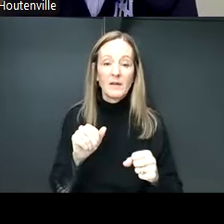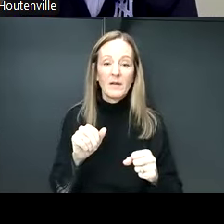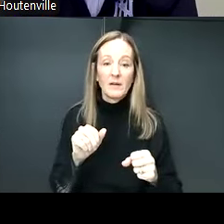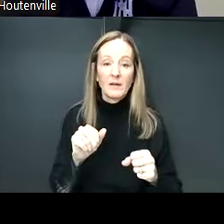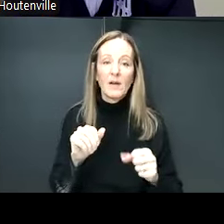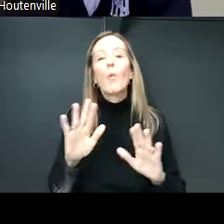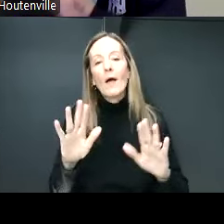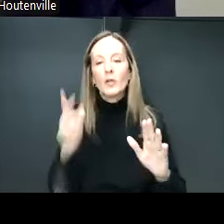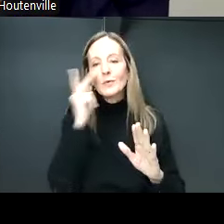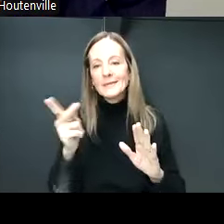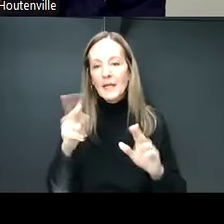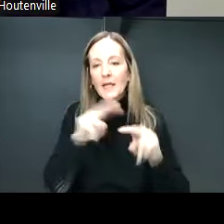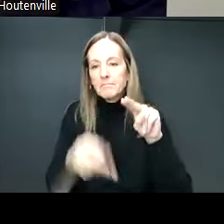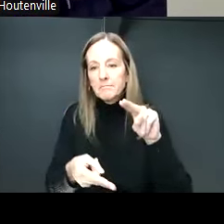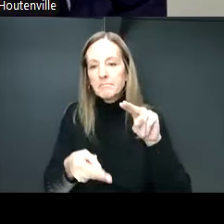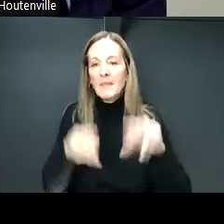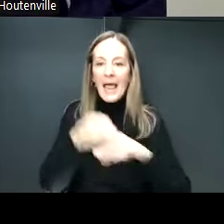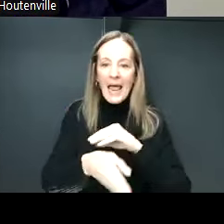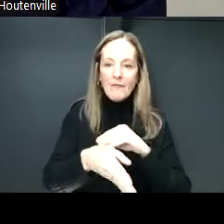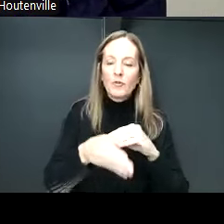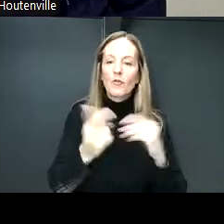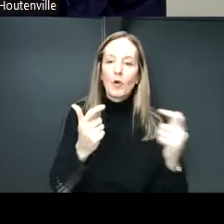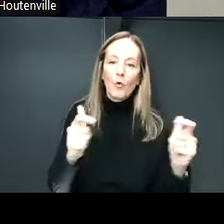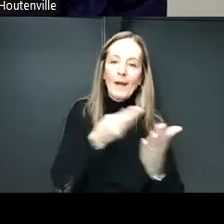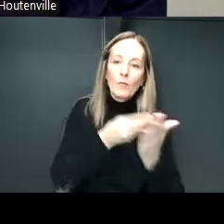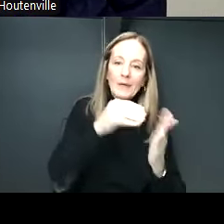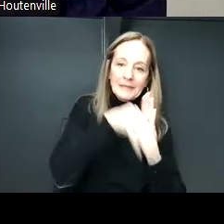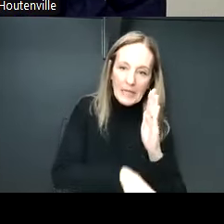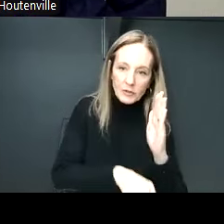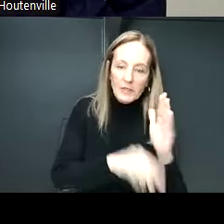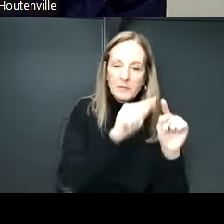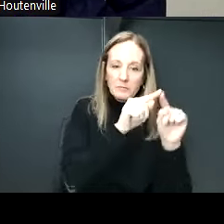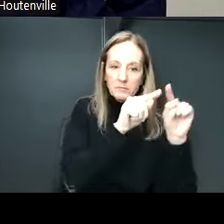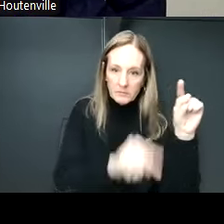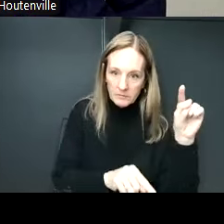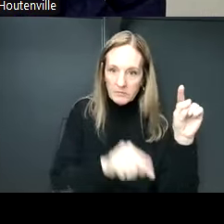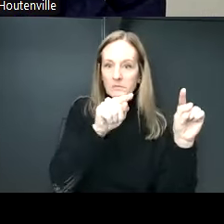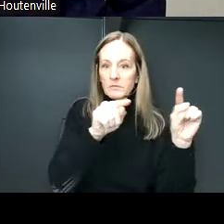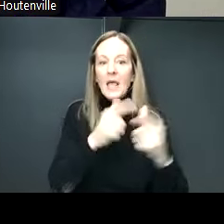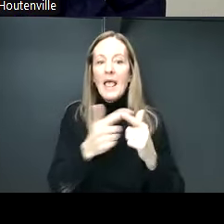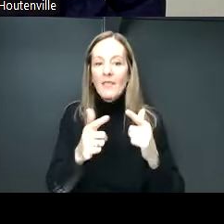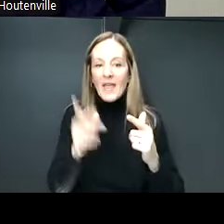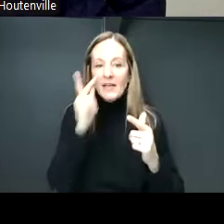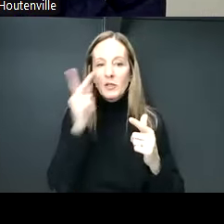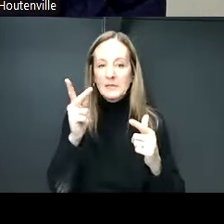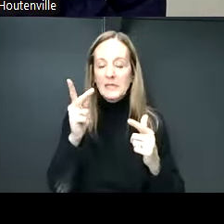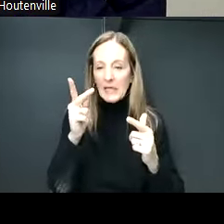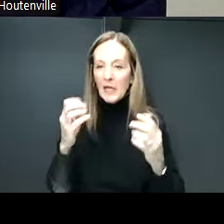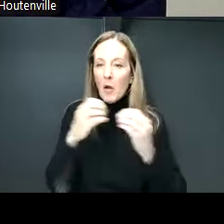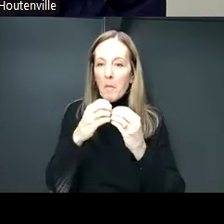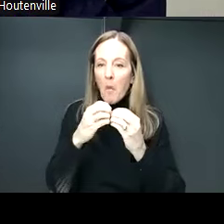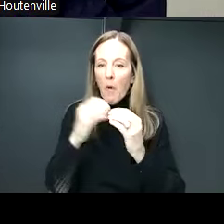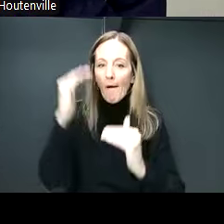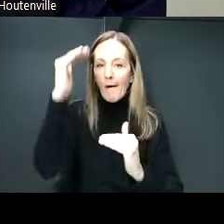so we see a decline after the Great Recession and a rise. We did see a narrowing in that same area. We see a